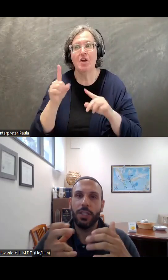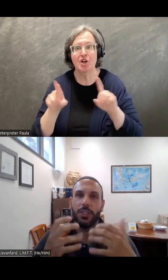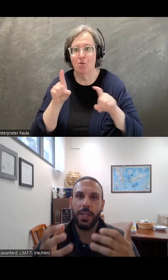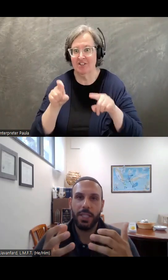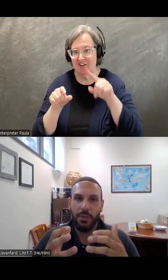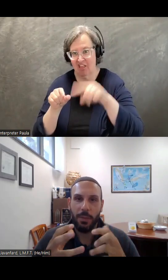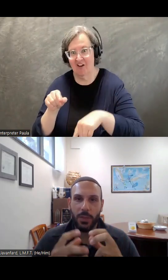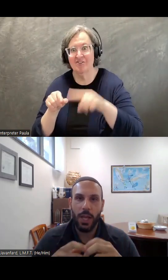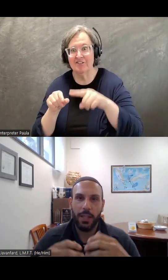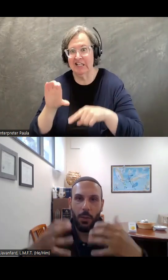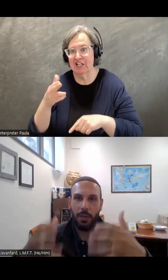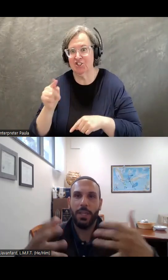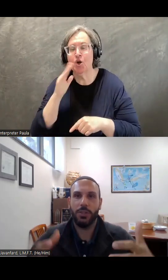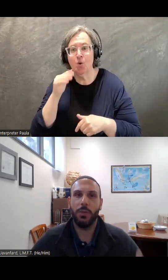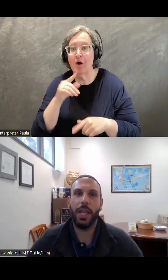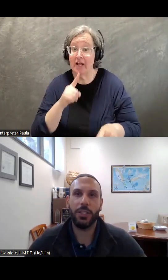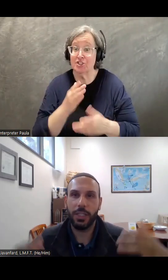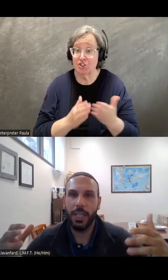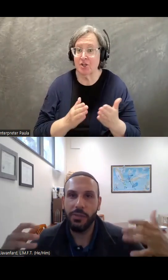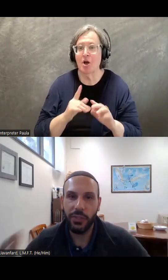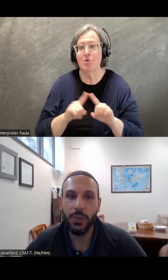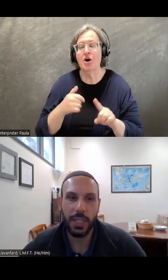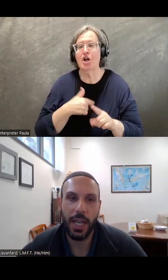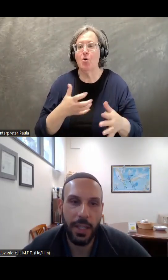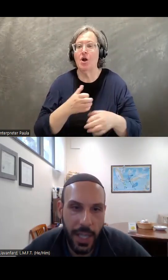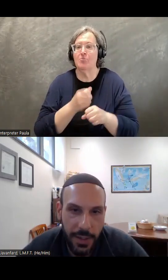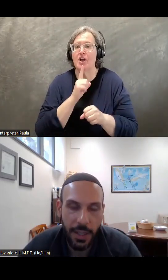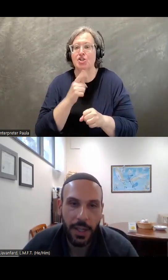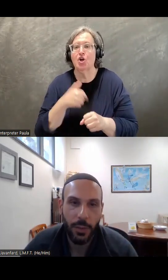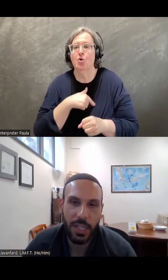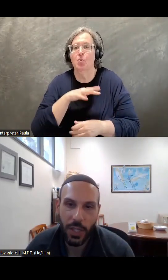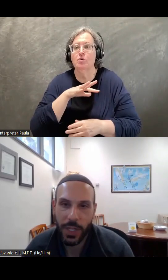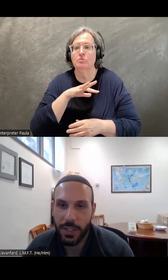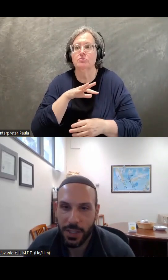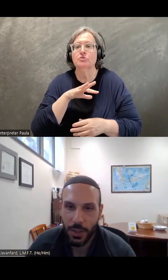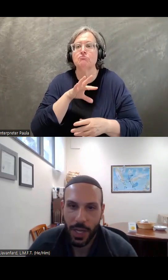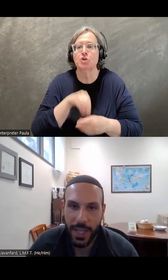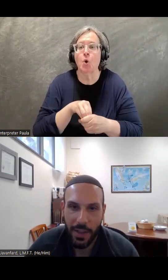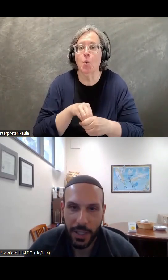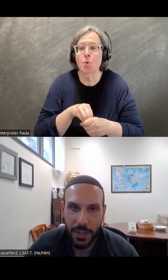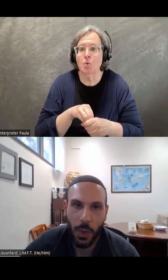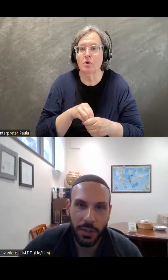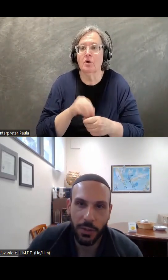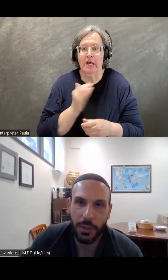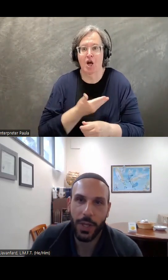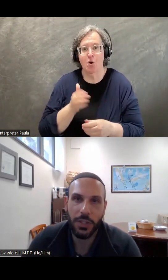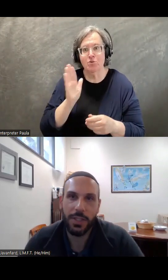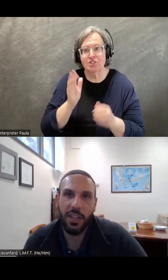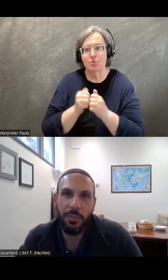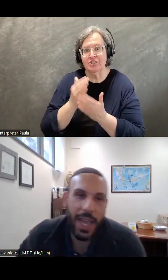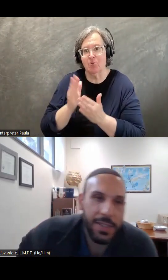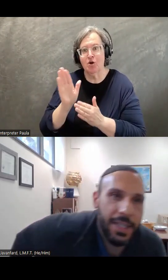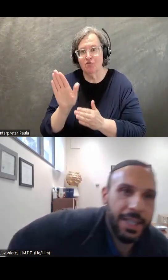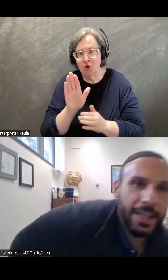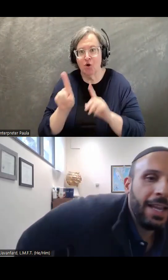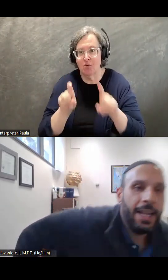sure to address some of them as well. And I want to make sure that we actually infuse the content with some of the questions that you guys have, because they're wonderful questions that have